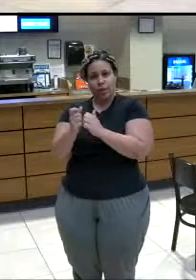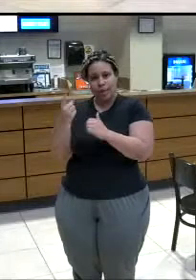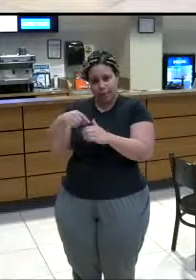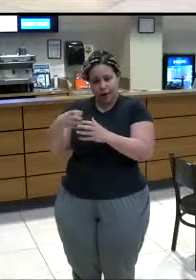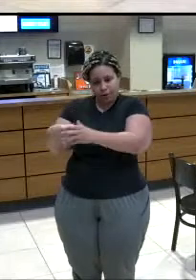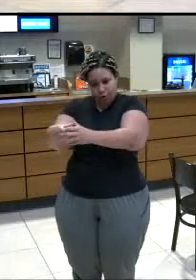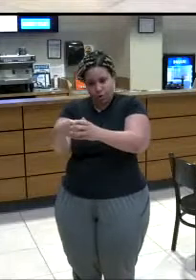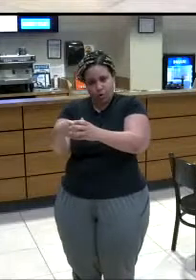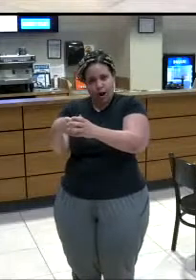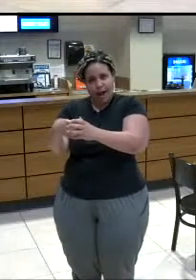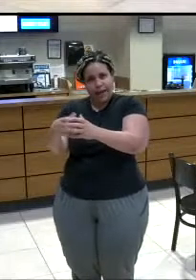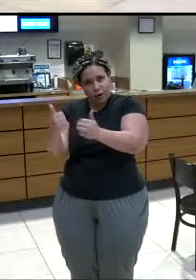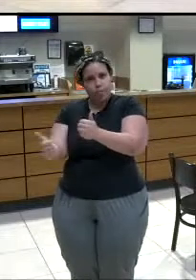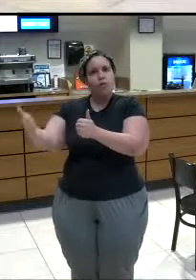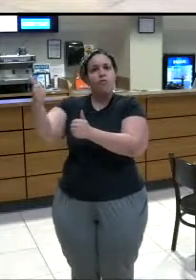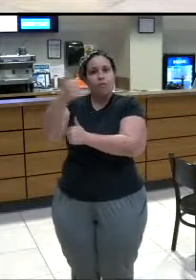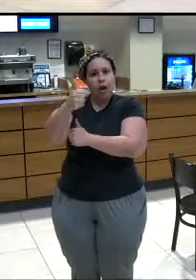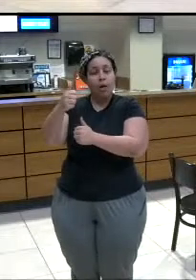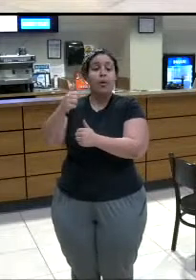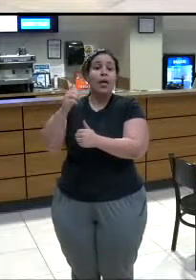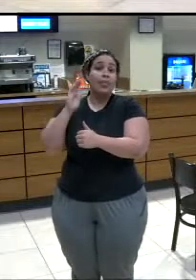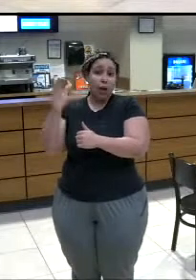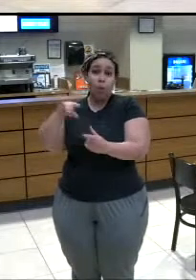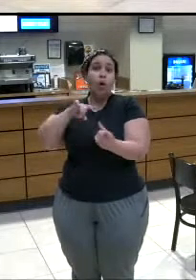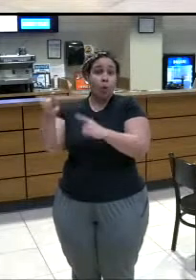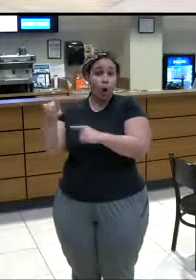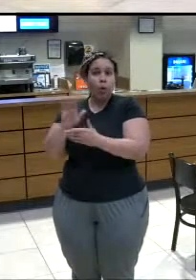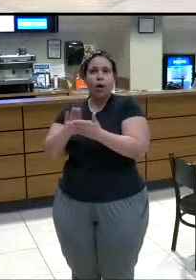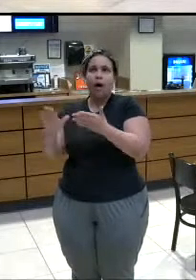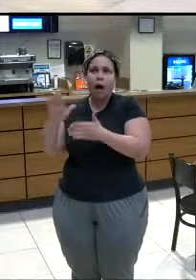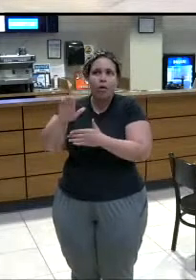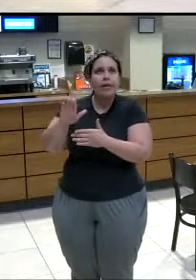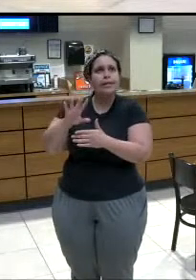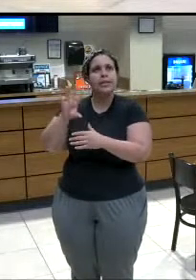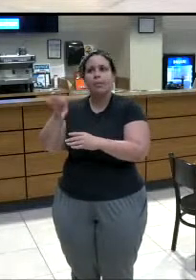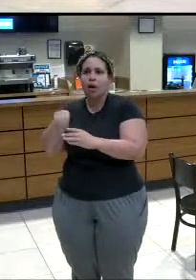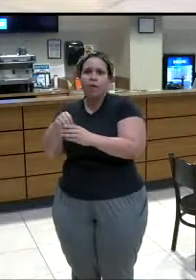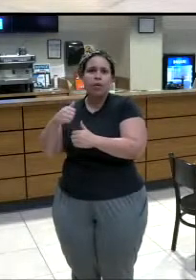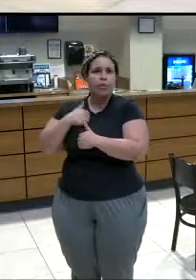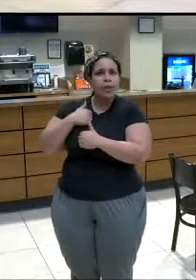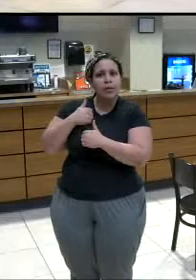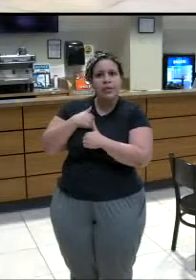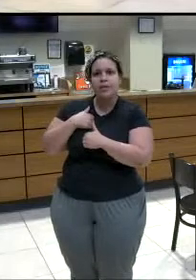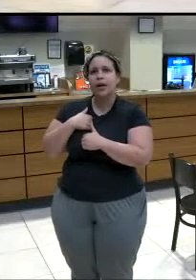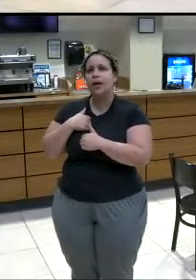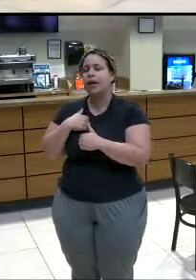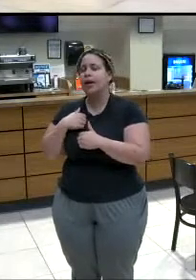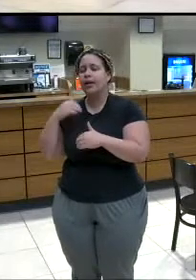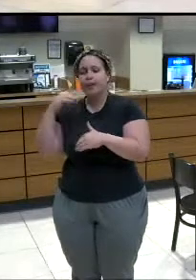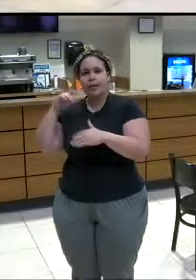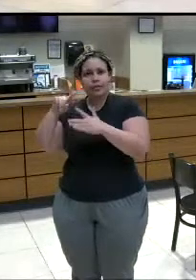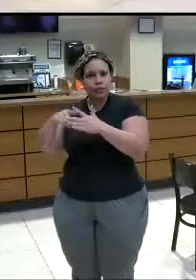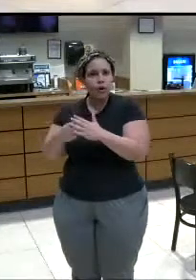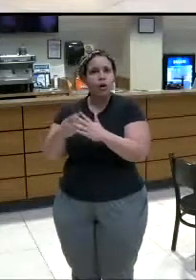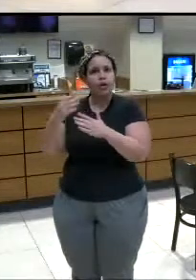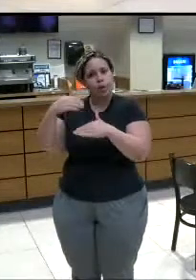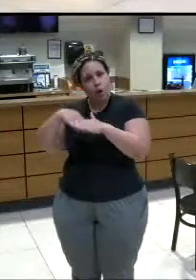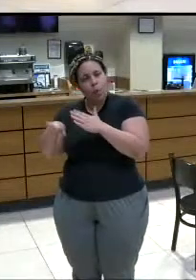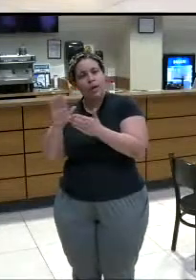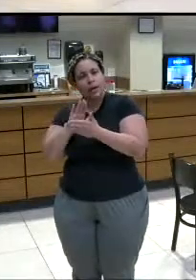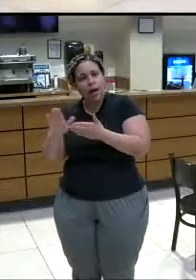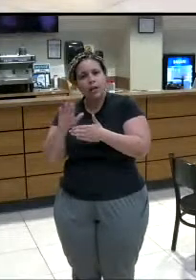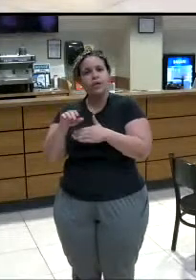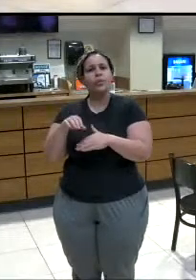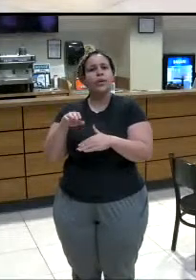to the military, they will go to college, they will go to work with industry certification. Sometimes the longer